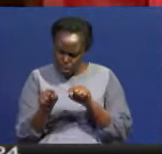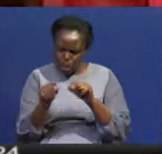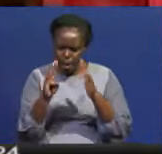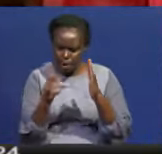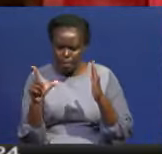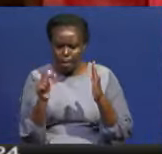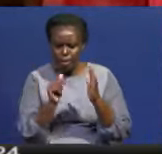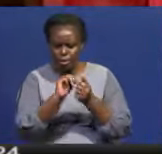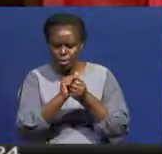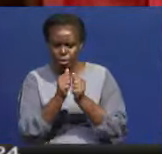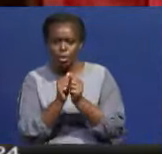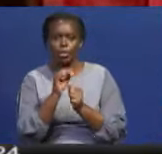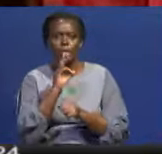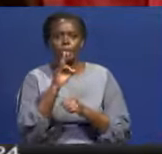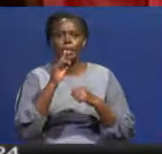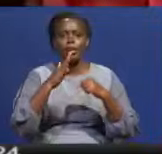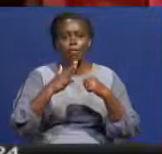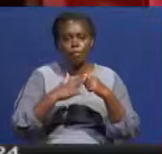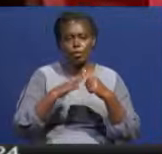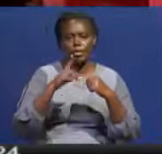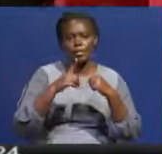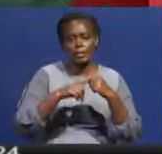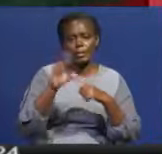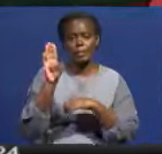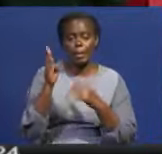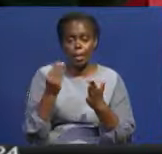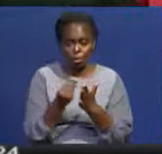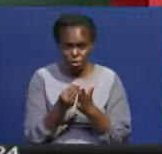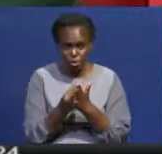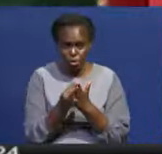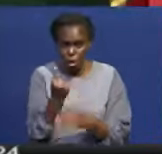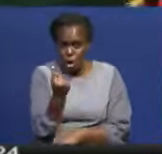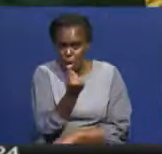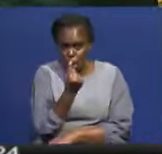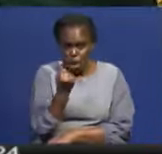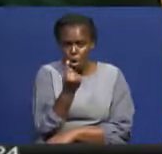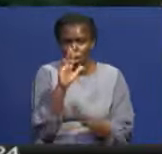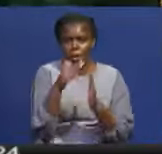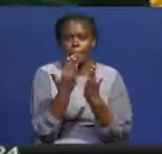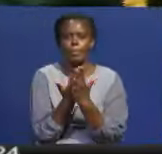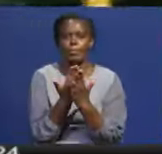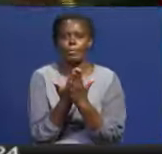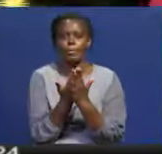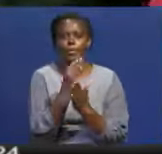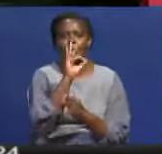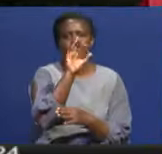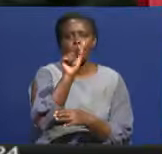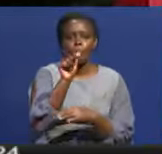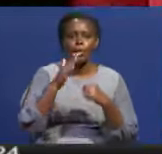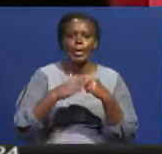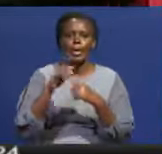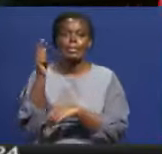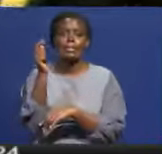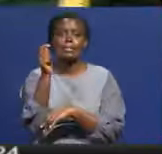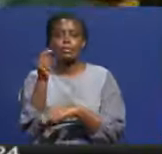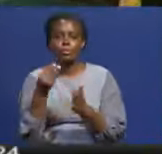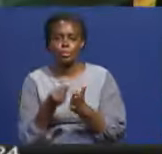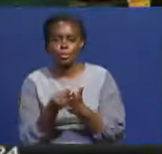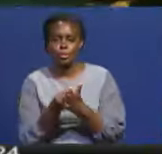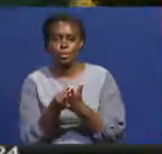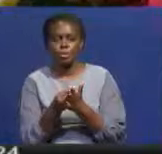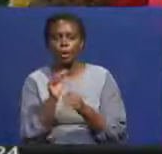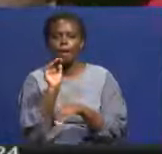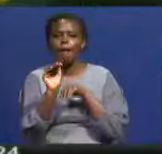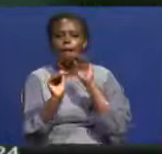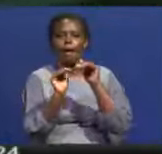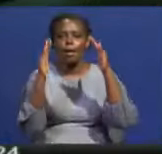to correct around 346 billion shillings only from a proposed 3.9 trillion shillings. We therefore